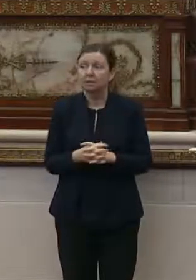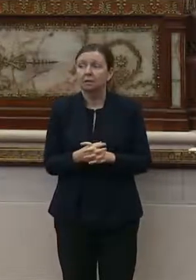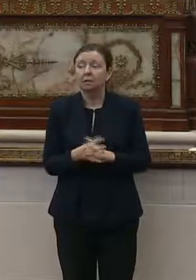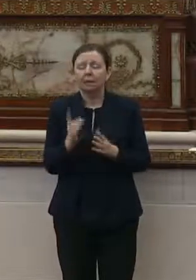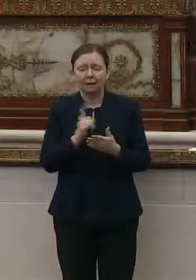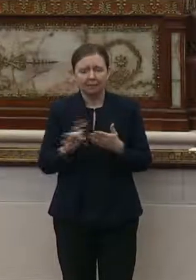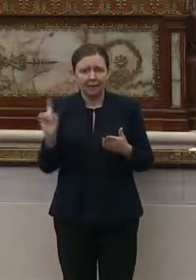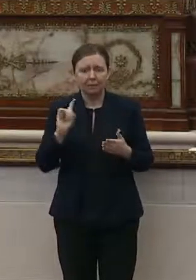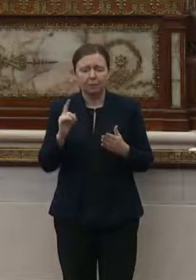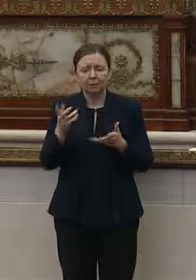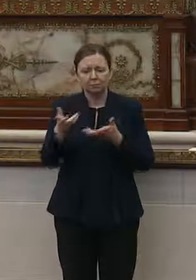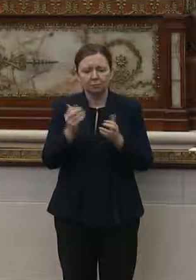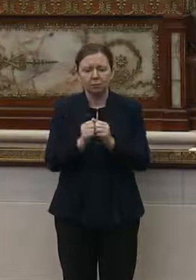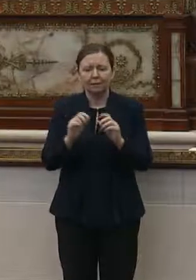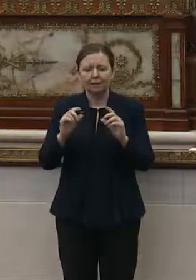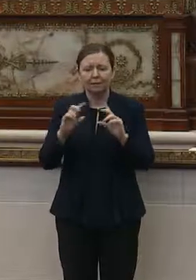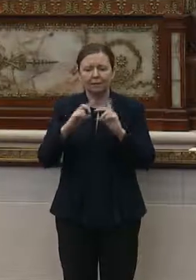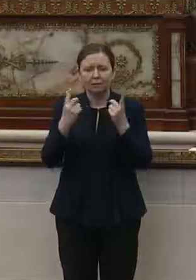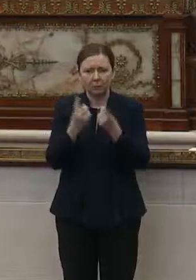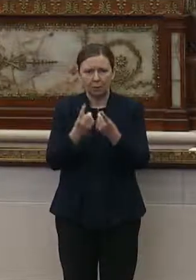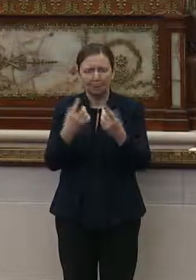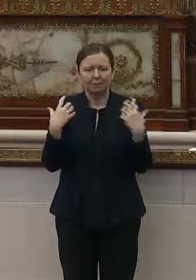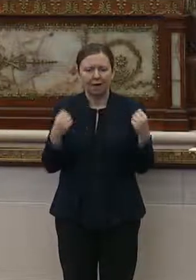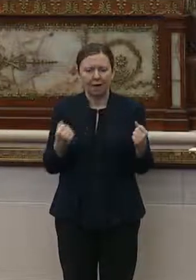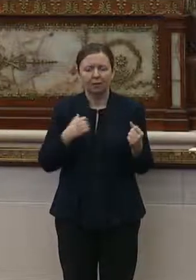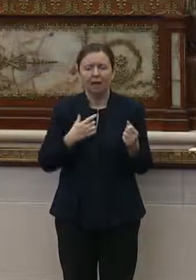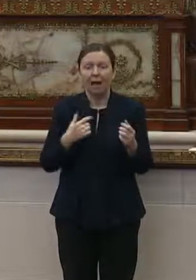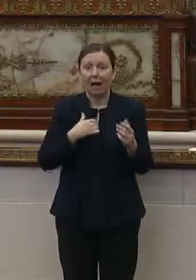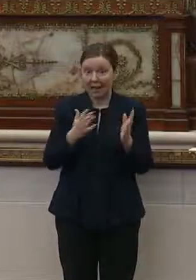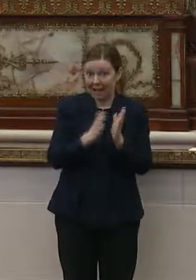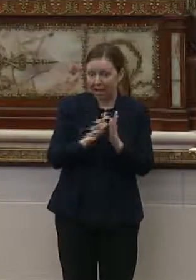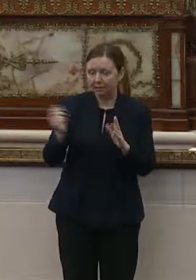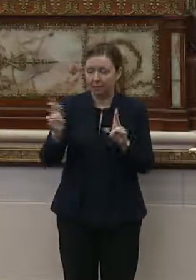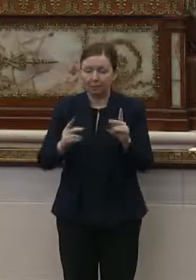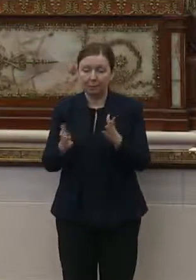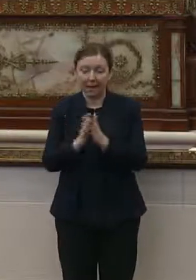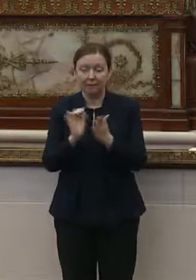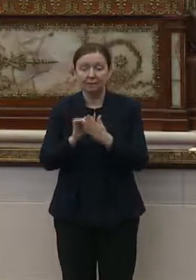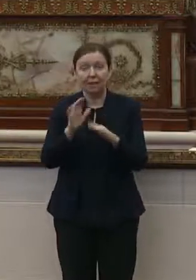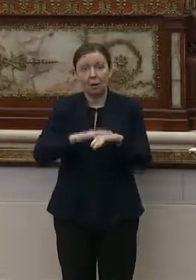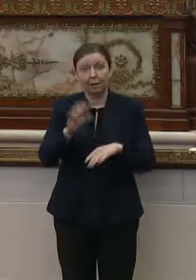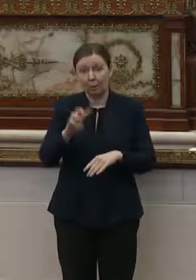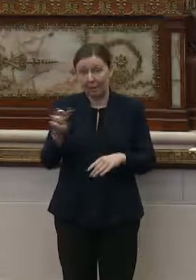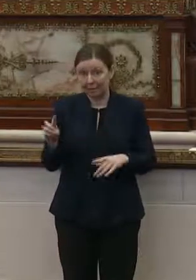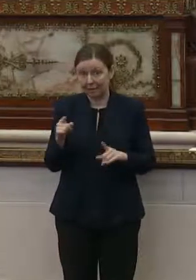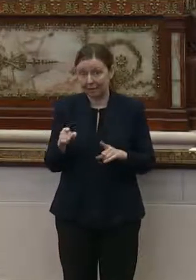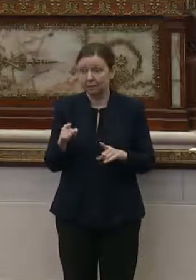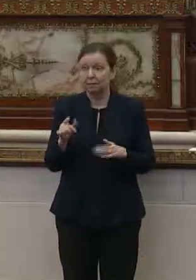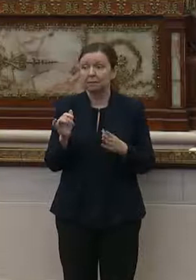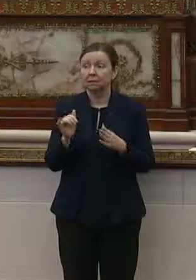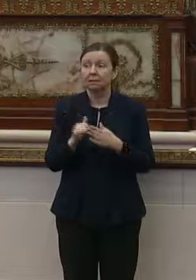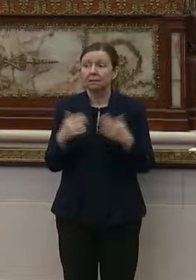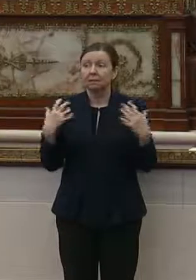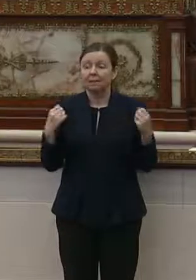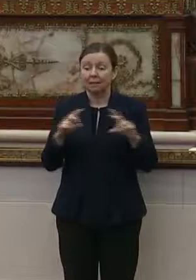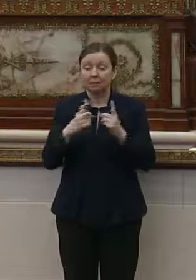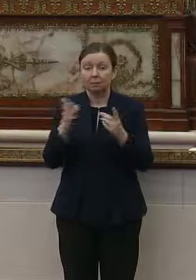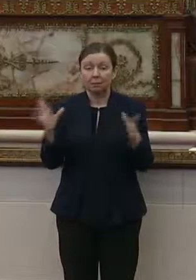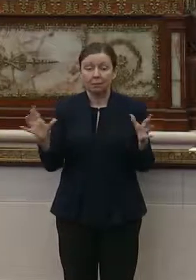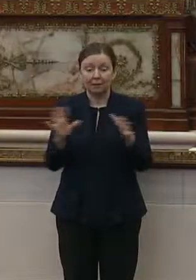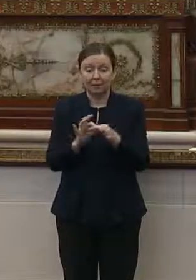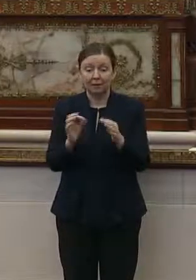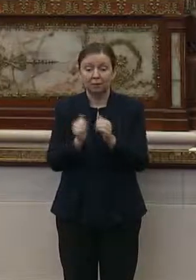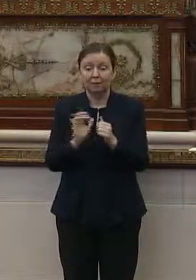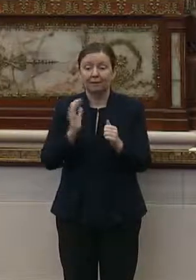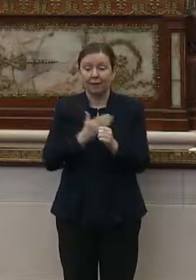with the health department, it was asked by myself and others that on the website that the health department would connect with our Office of